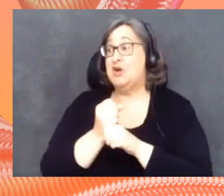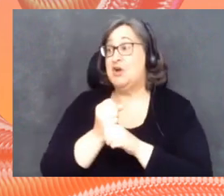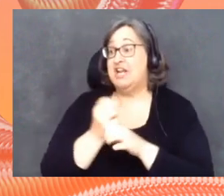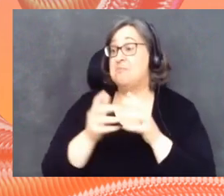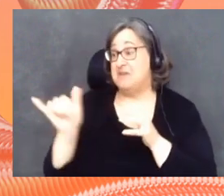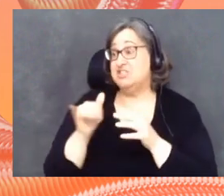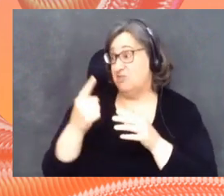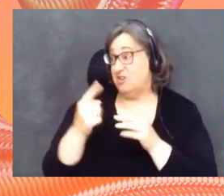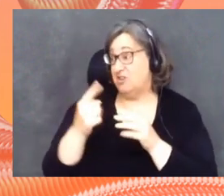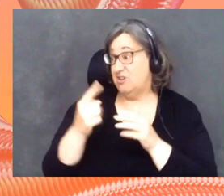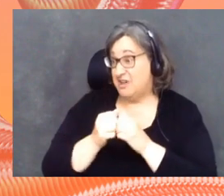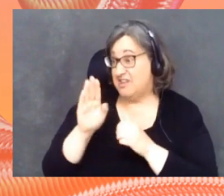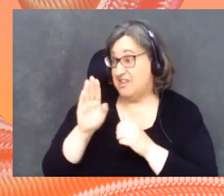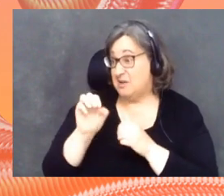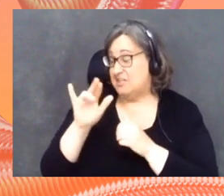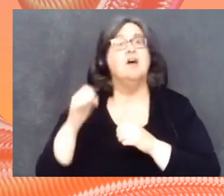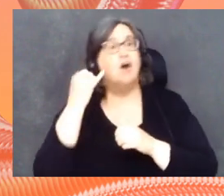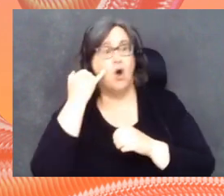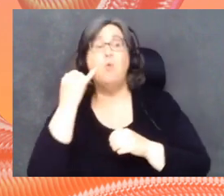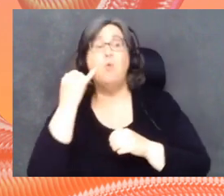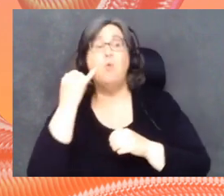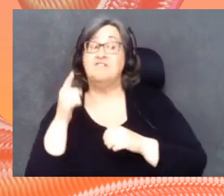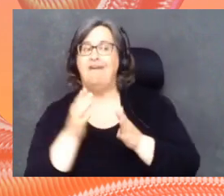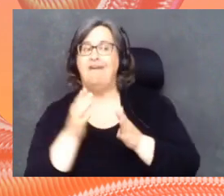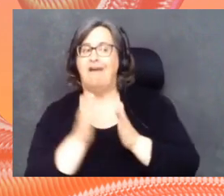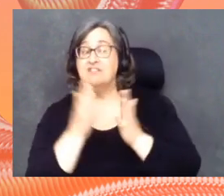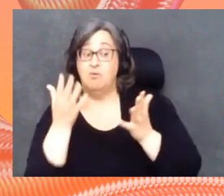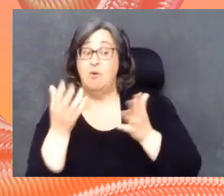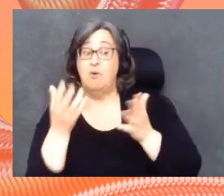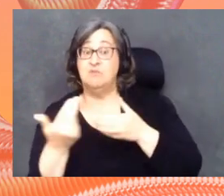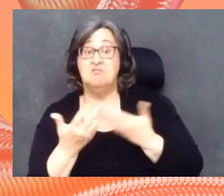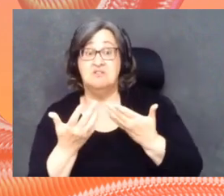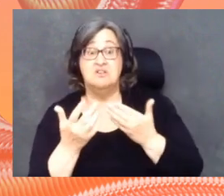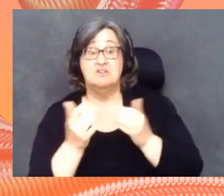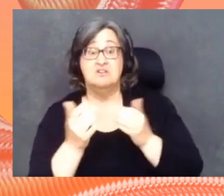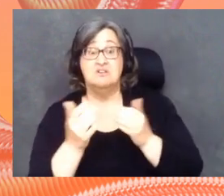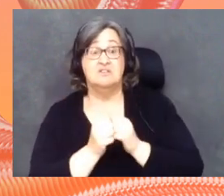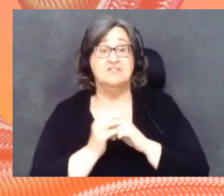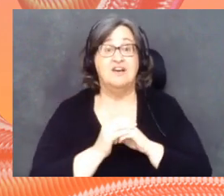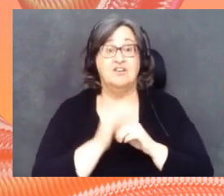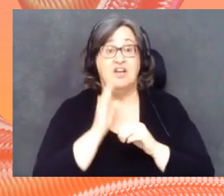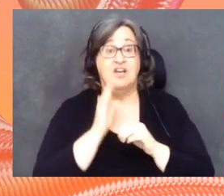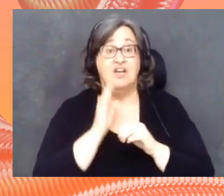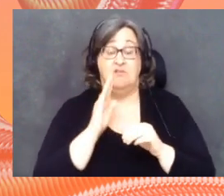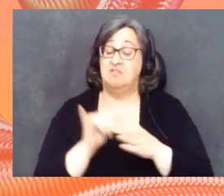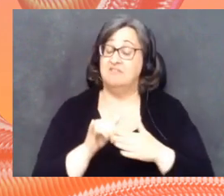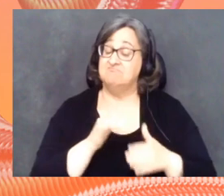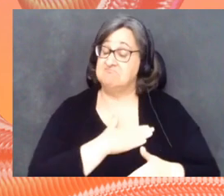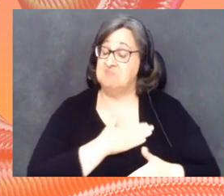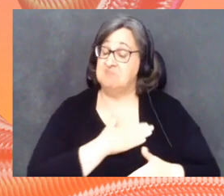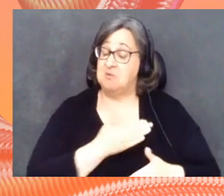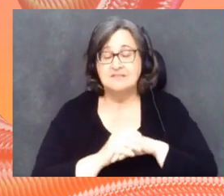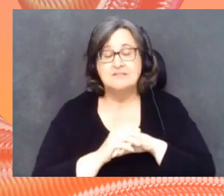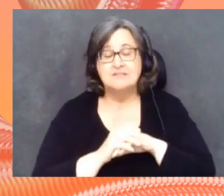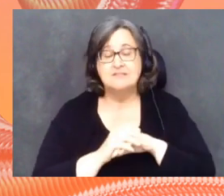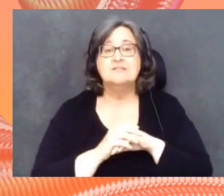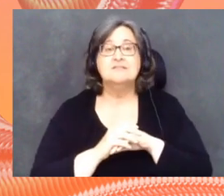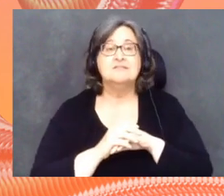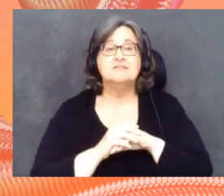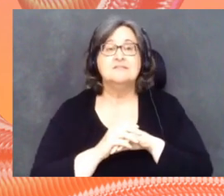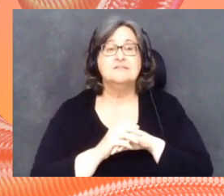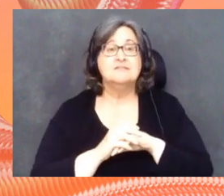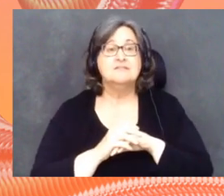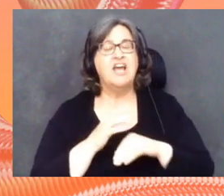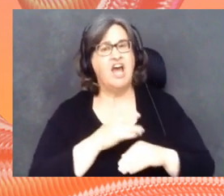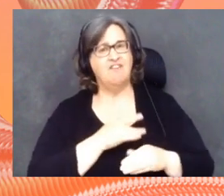Or well, if she asked, I was like, if you want me to join you too with the four tattoo, I'm in. But you know, I just felt like that